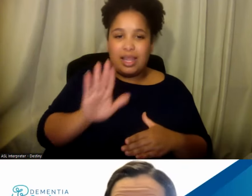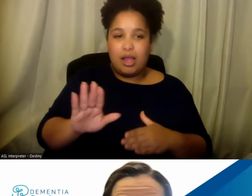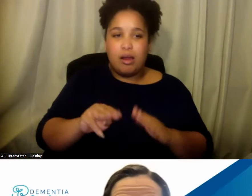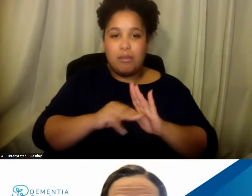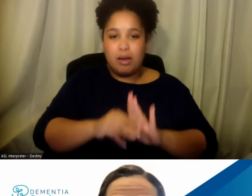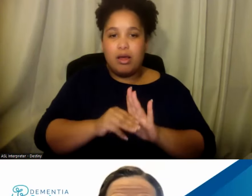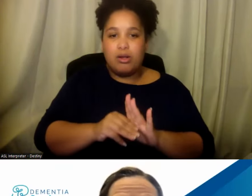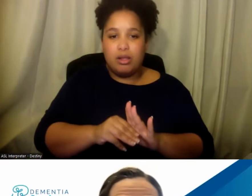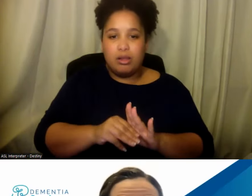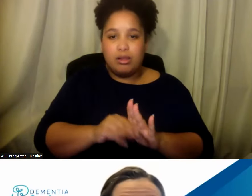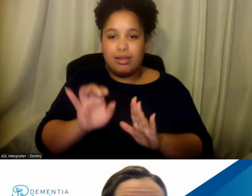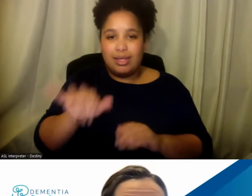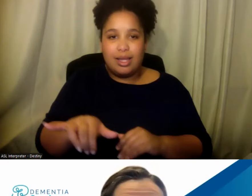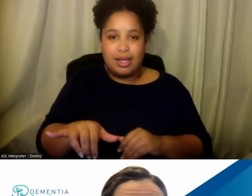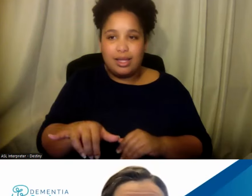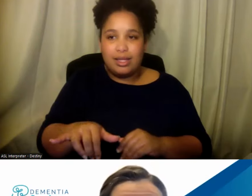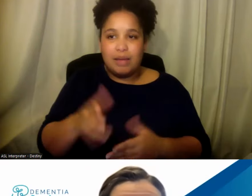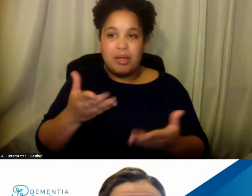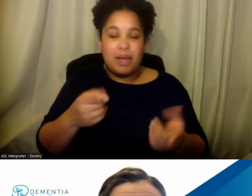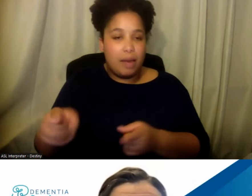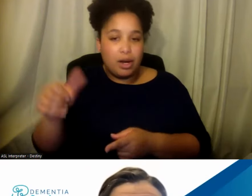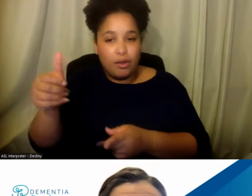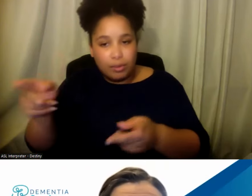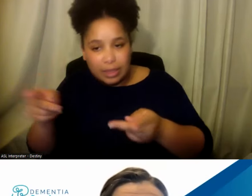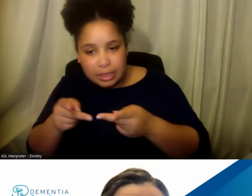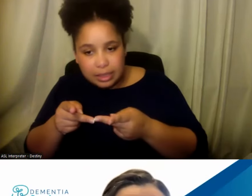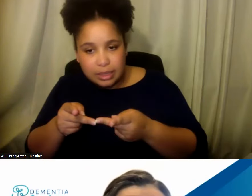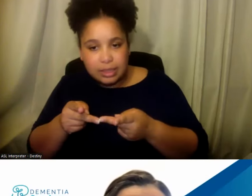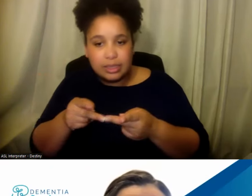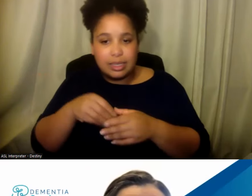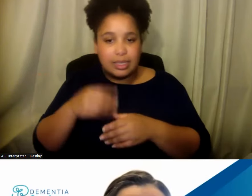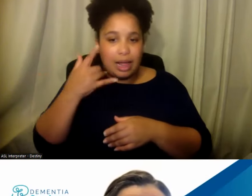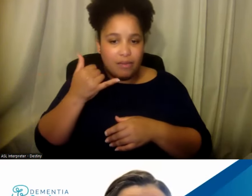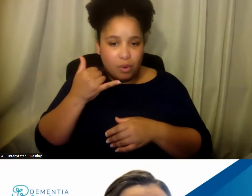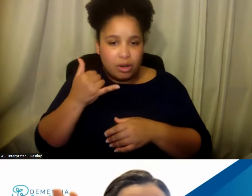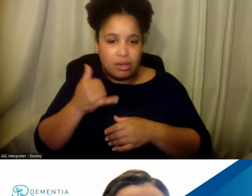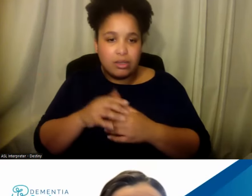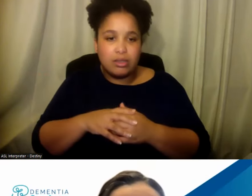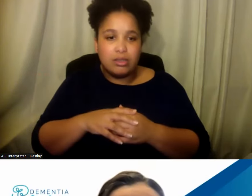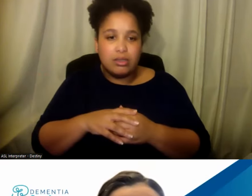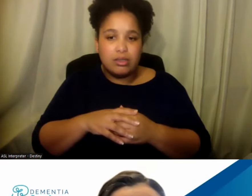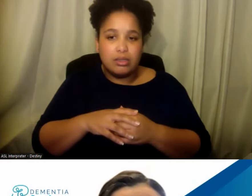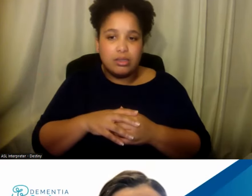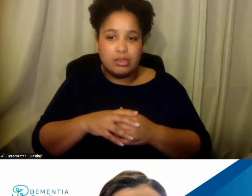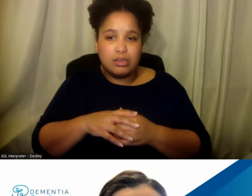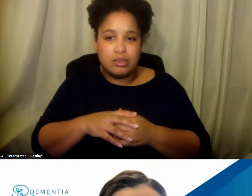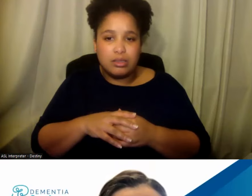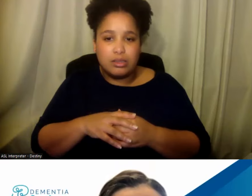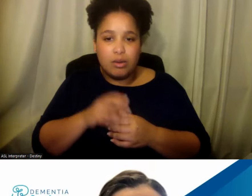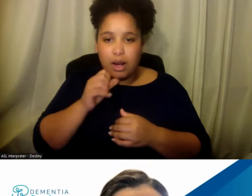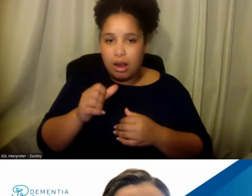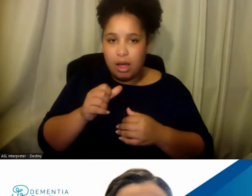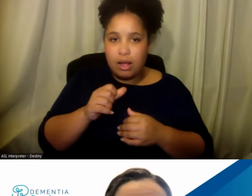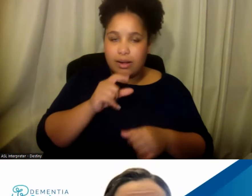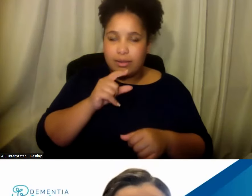right? That I'm aware of, and it may be happening somewhere else in California. So that's not a super